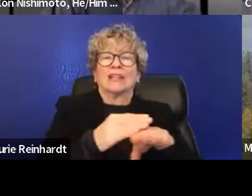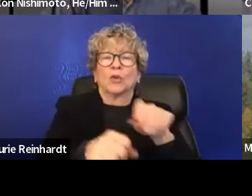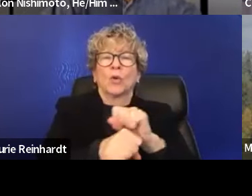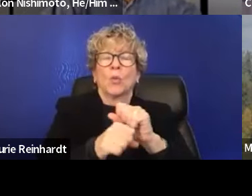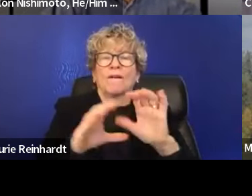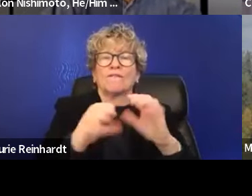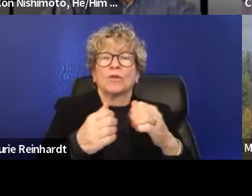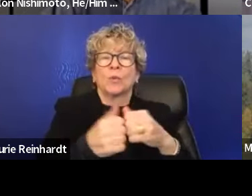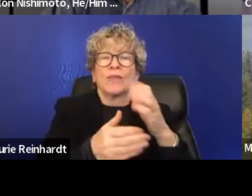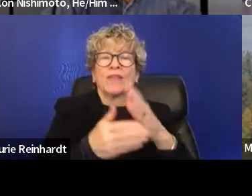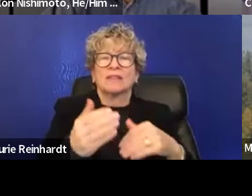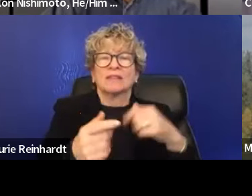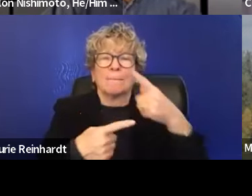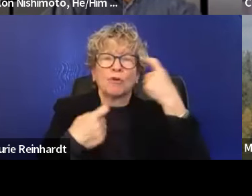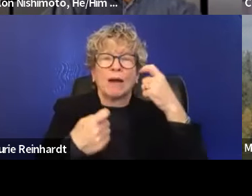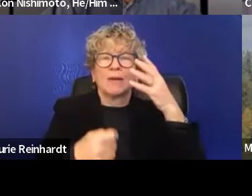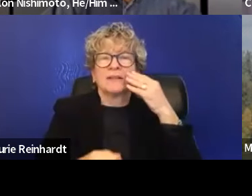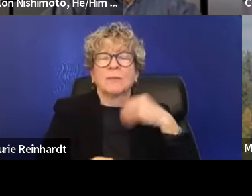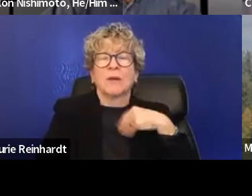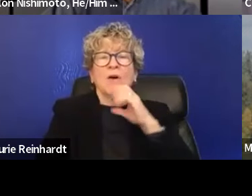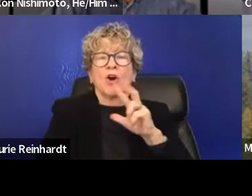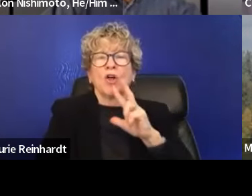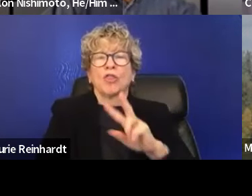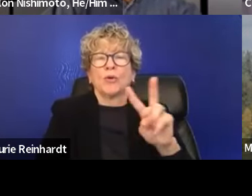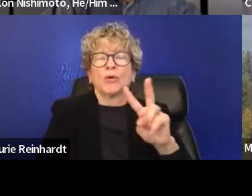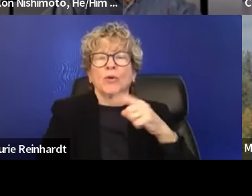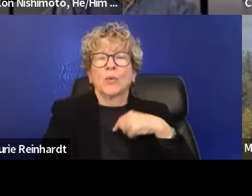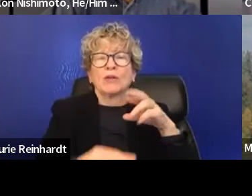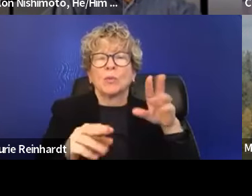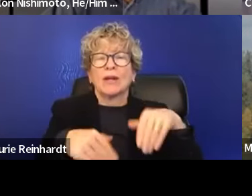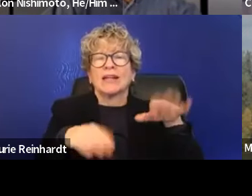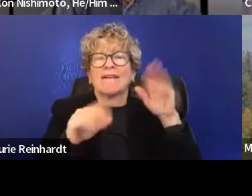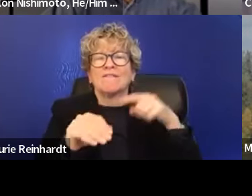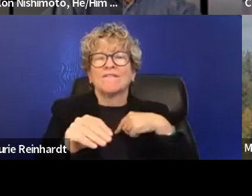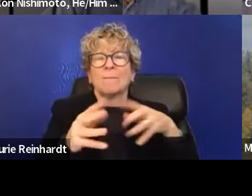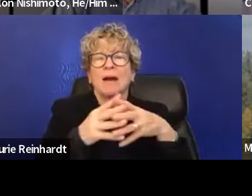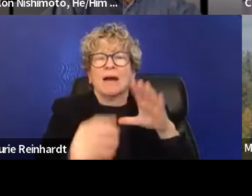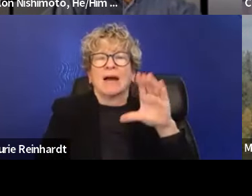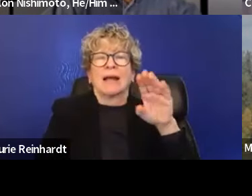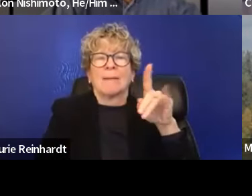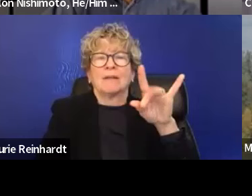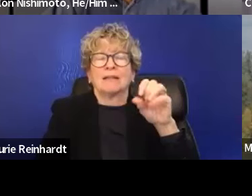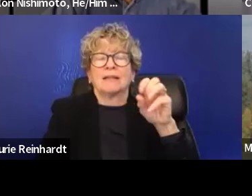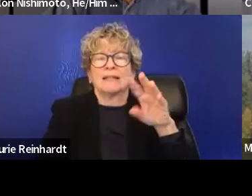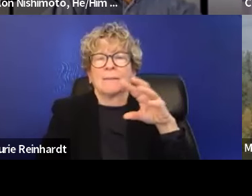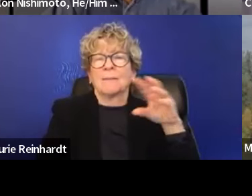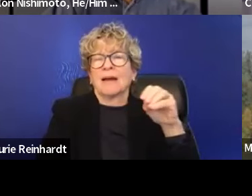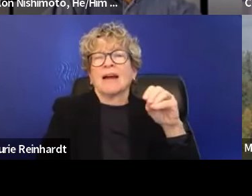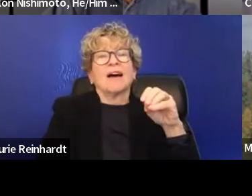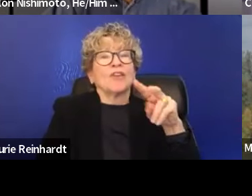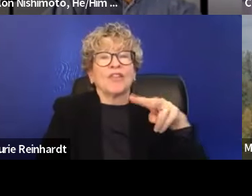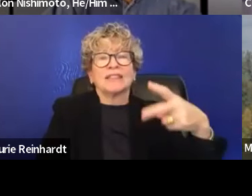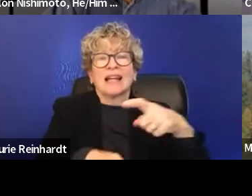time I was 32, I was ready to give up on capitalism for the second time, and I was denied by disability for the second and third